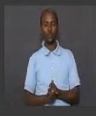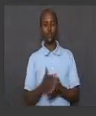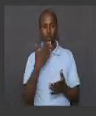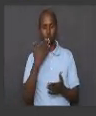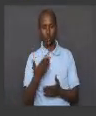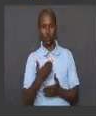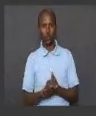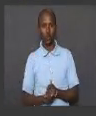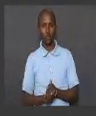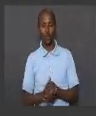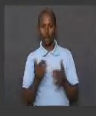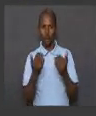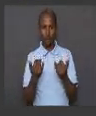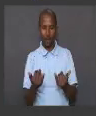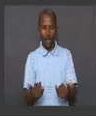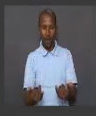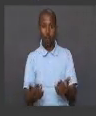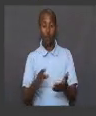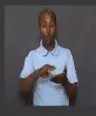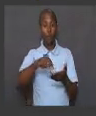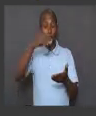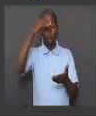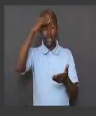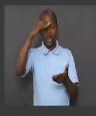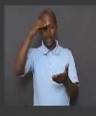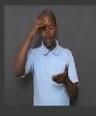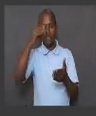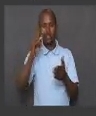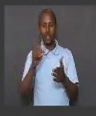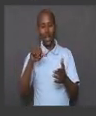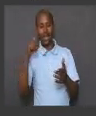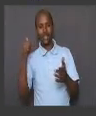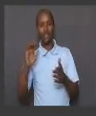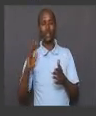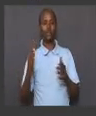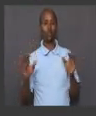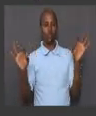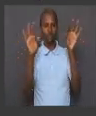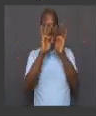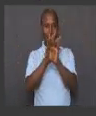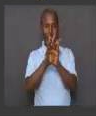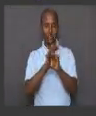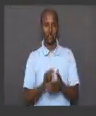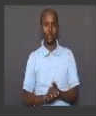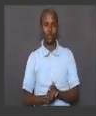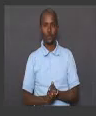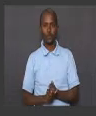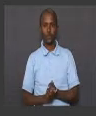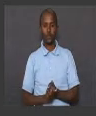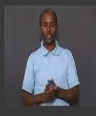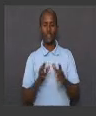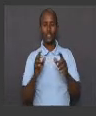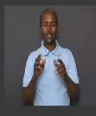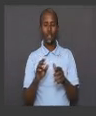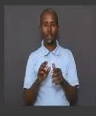Good. Now, we must learn about a few other types of functions. There